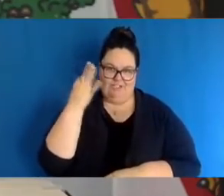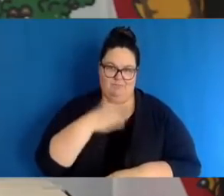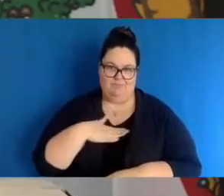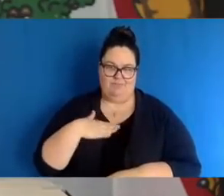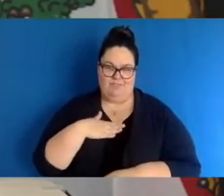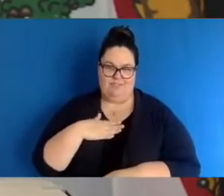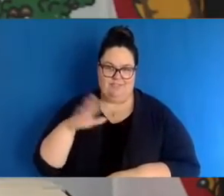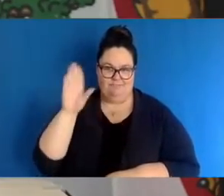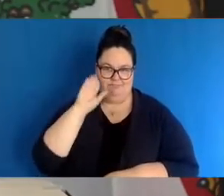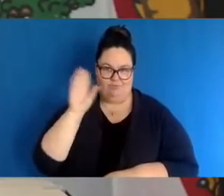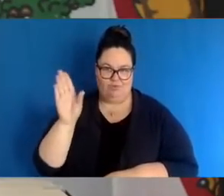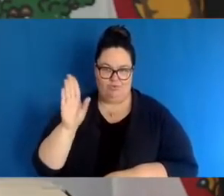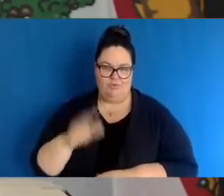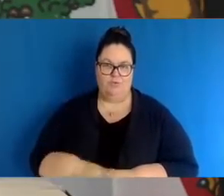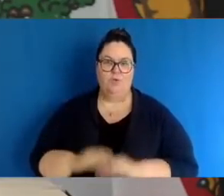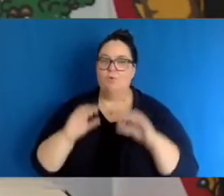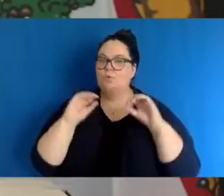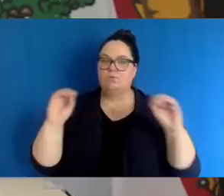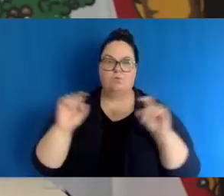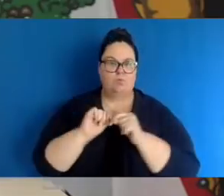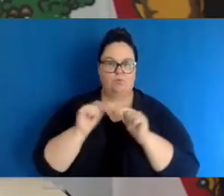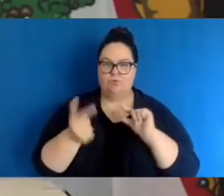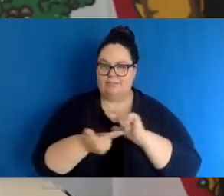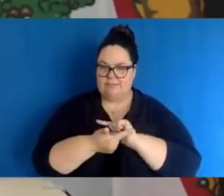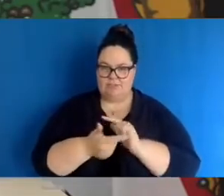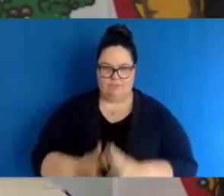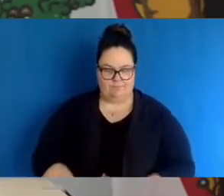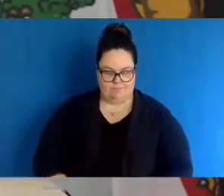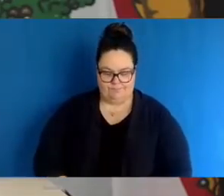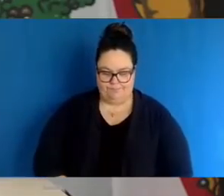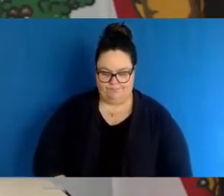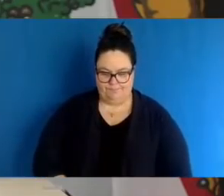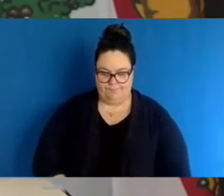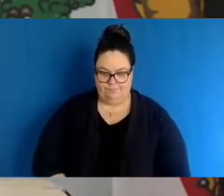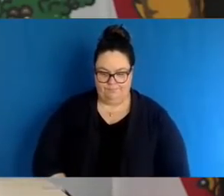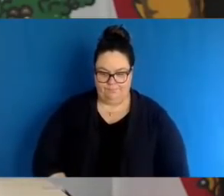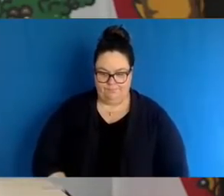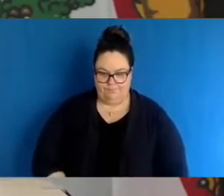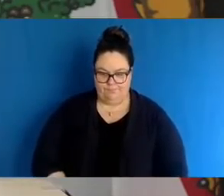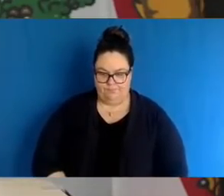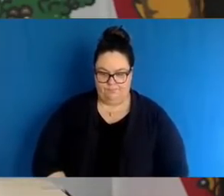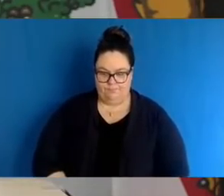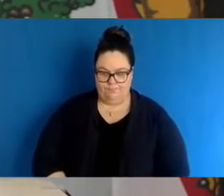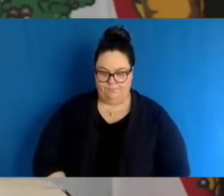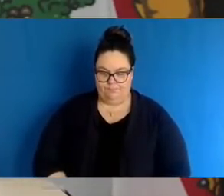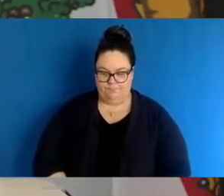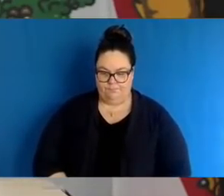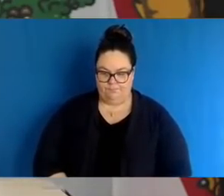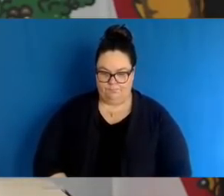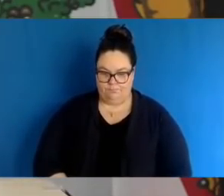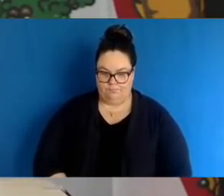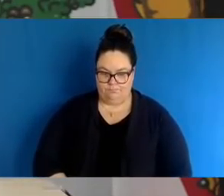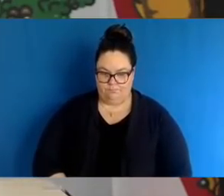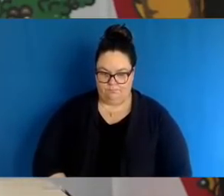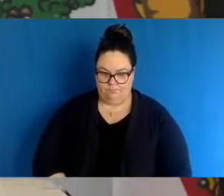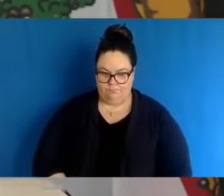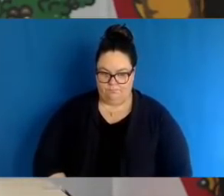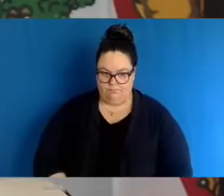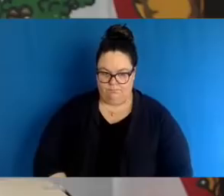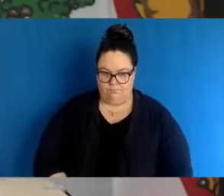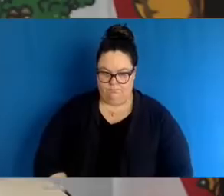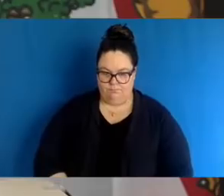va? Dr. Morrison, je voudrais savoir, un peu comme Stu vient de demander, pourquoi avez-vous tout d'abord